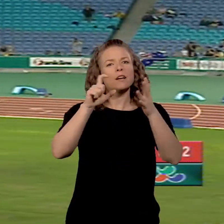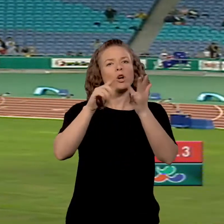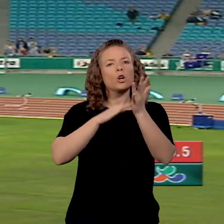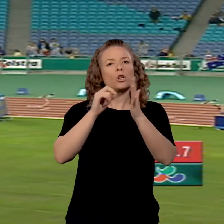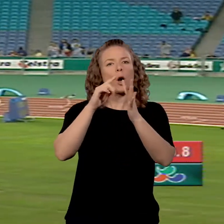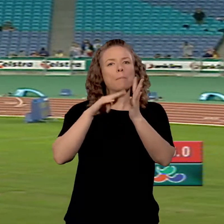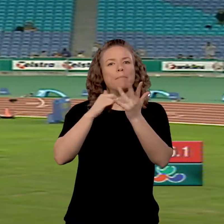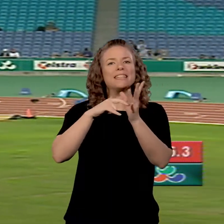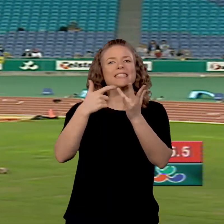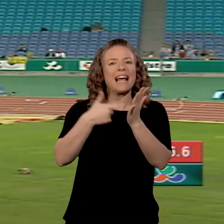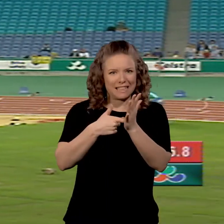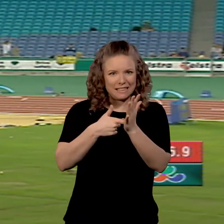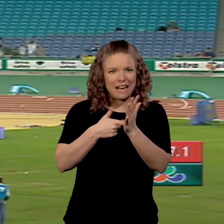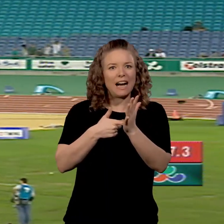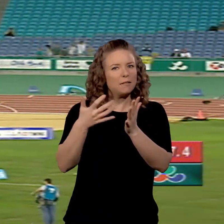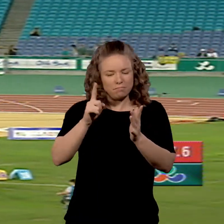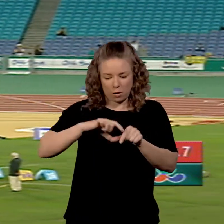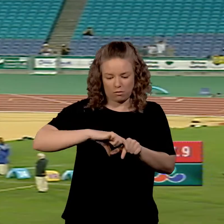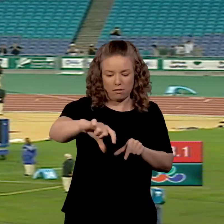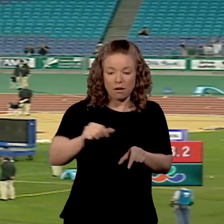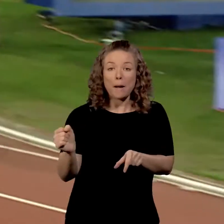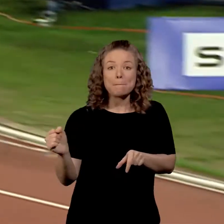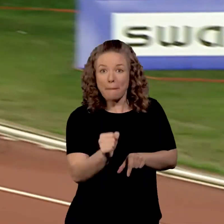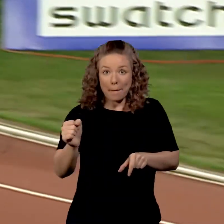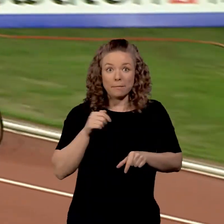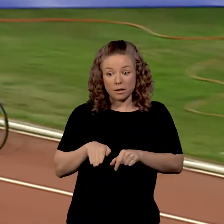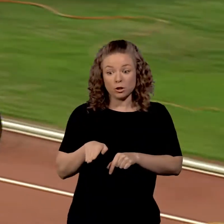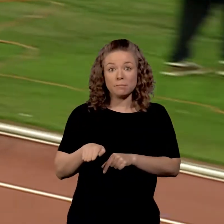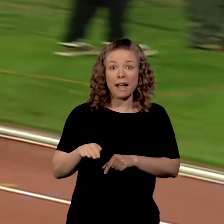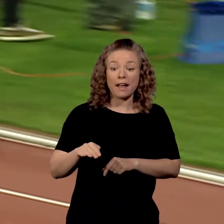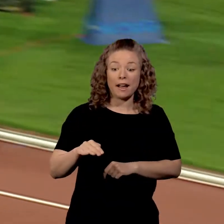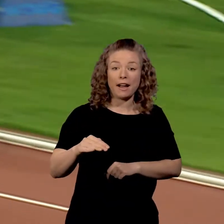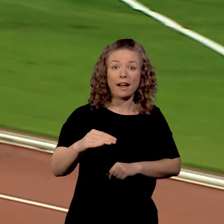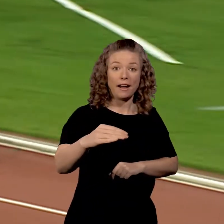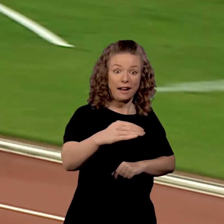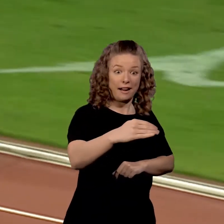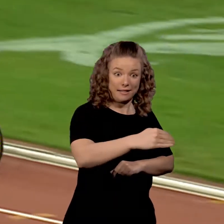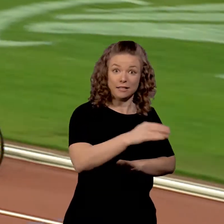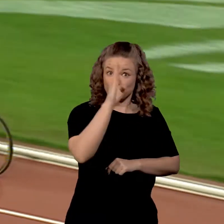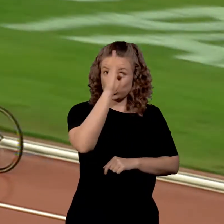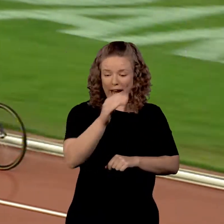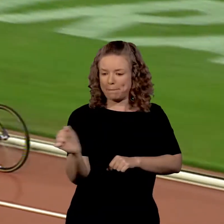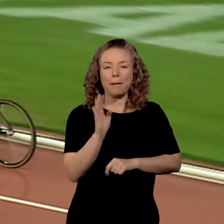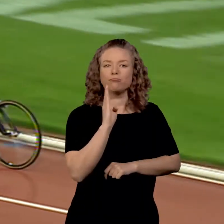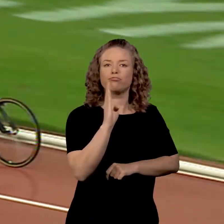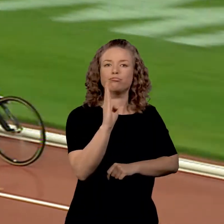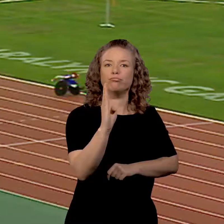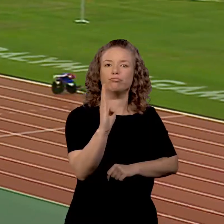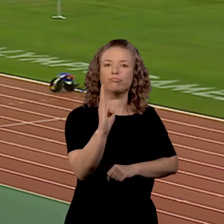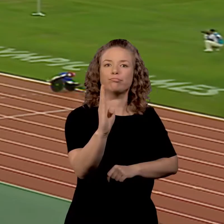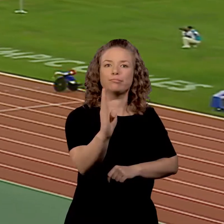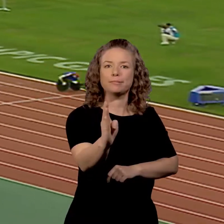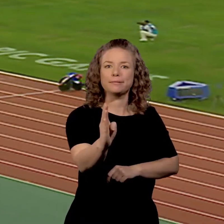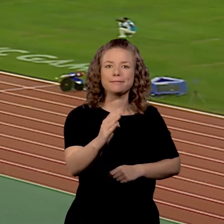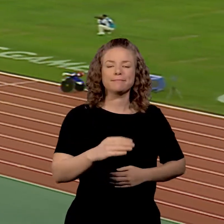of a bend so they can push normally through the bend. The compensator is hit again in the straight to allow the chair to go in a